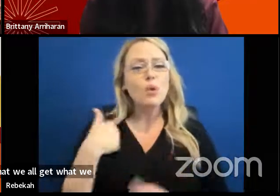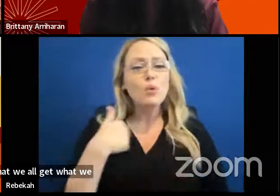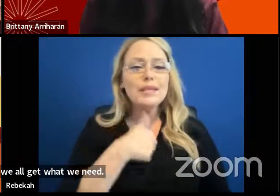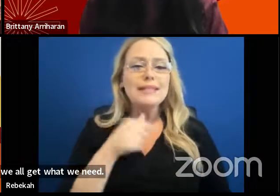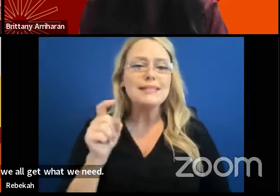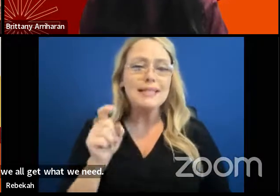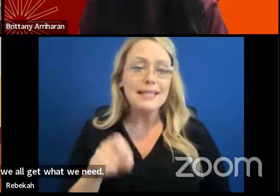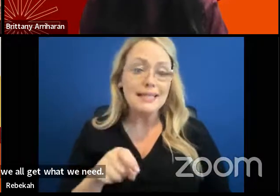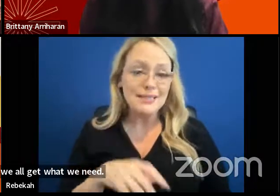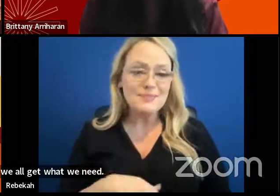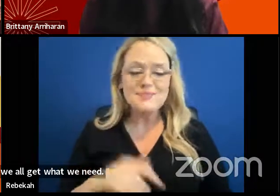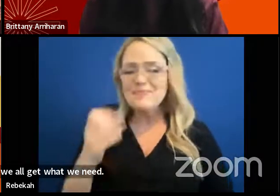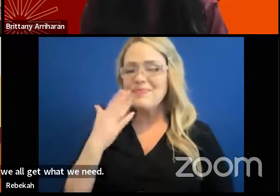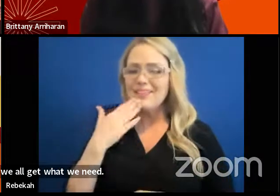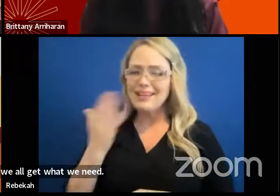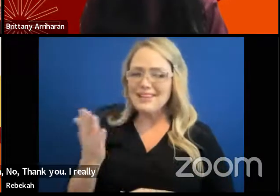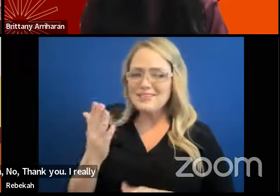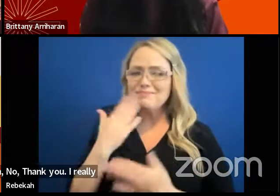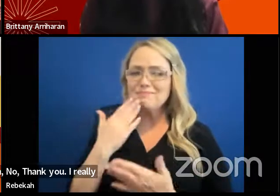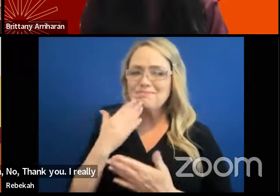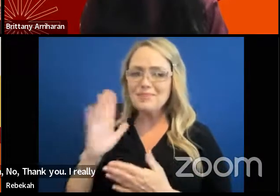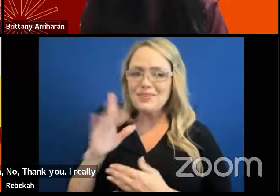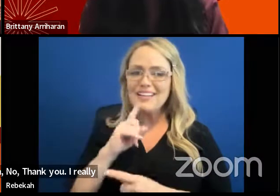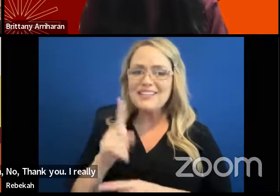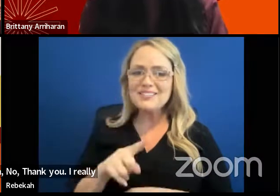No, thank you. I really appreciate your answer.